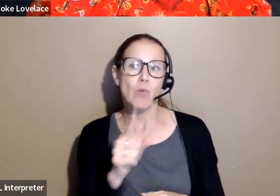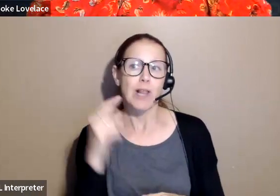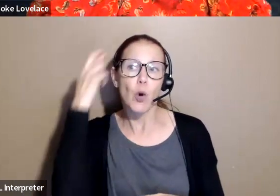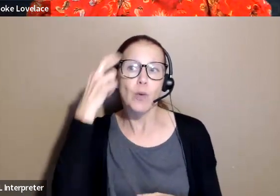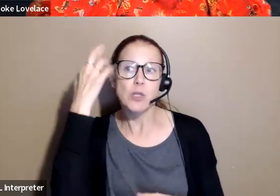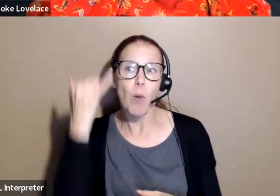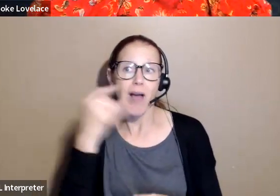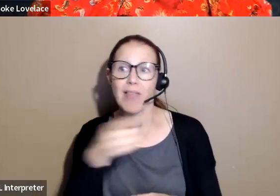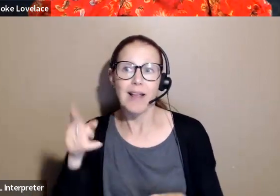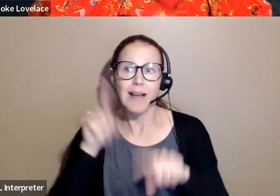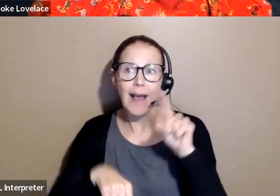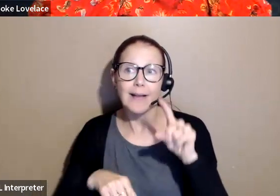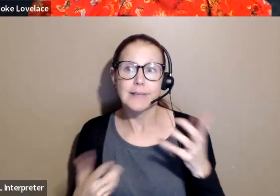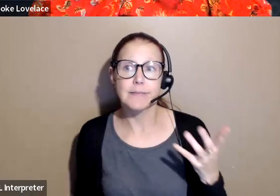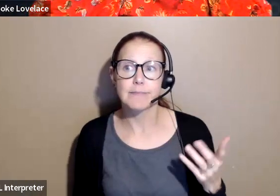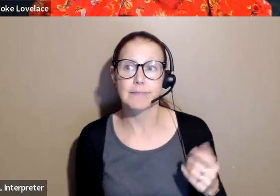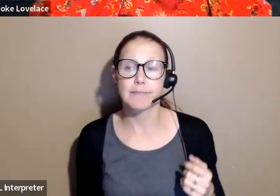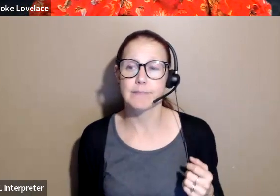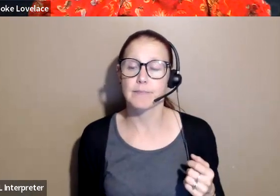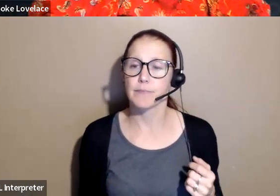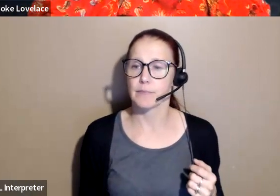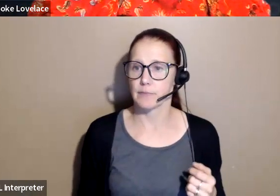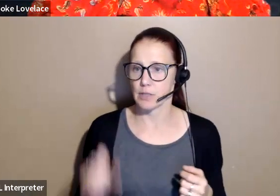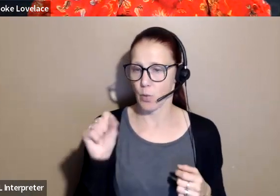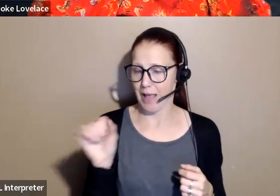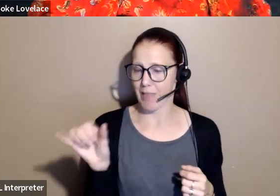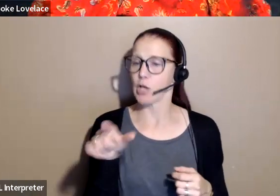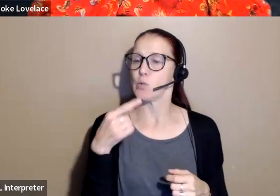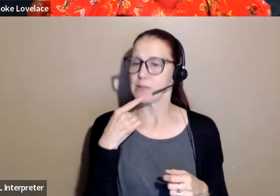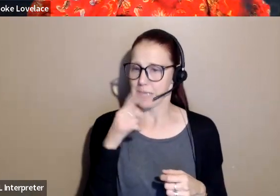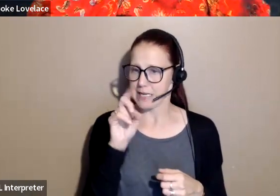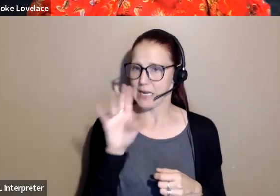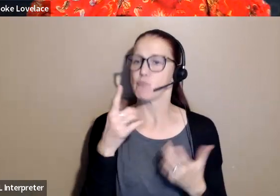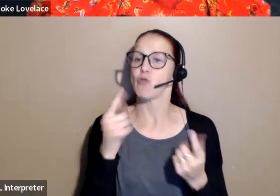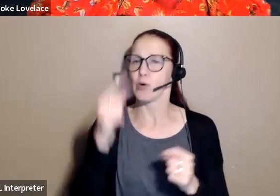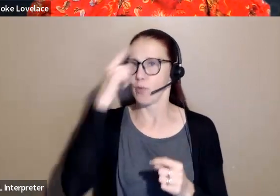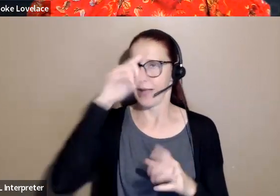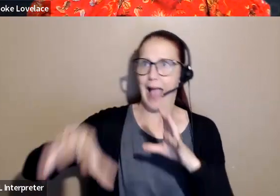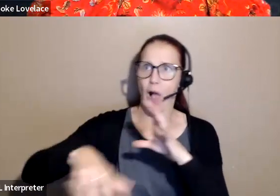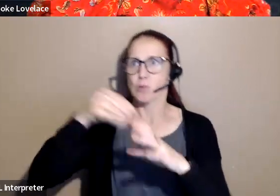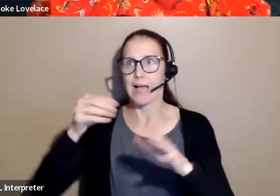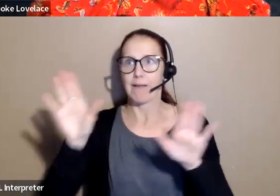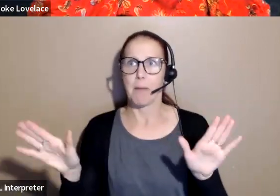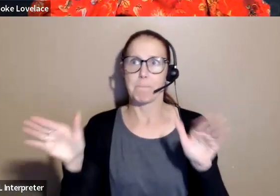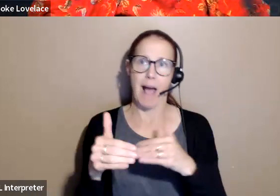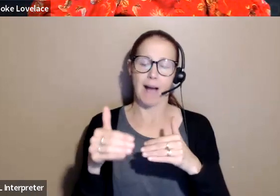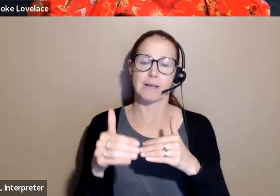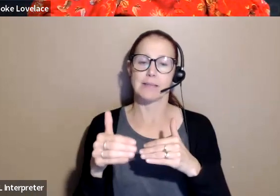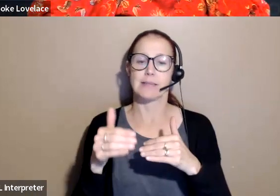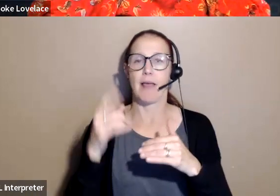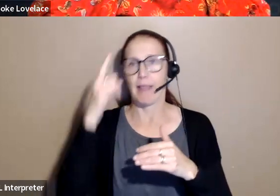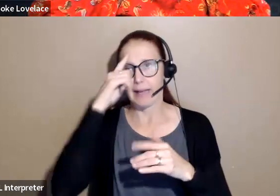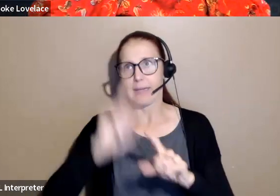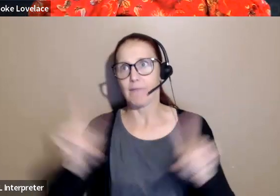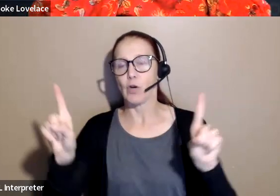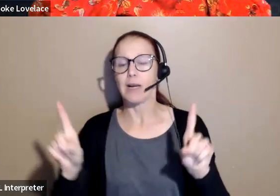they couldn't. So yeah, like you said, Deb, trying to think outside of the box and meet the needs of people where they